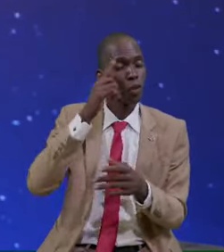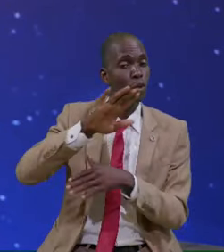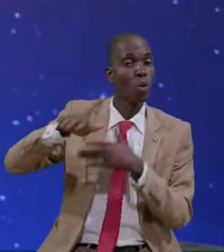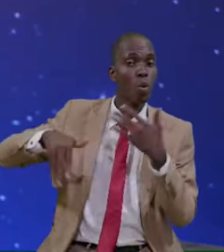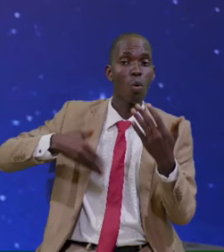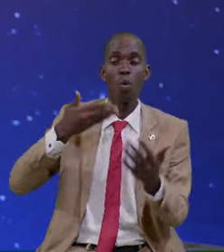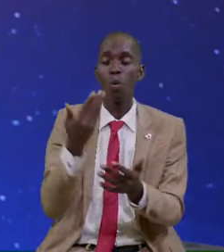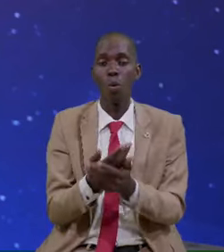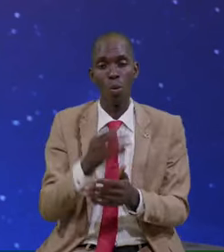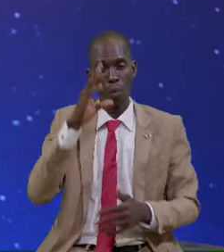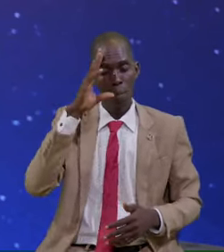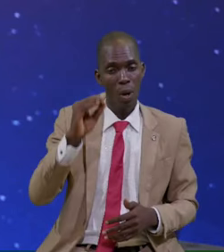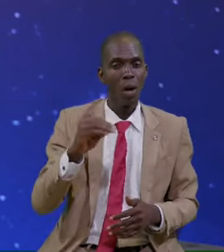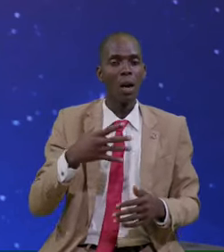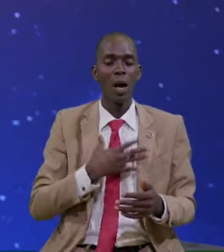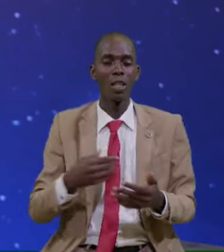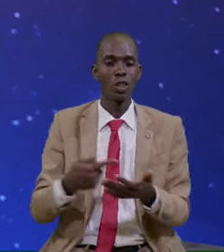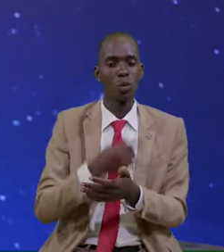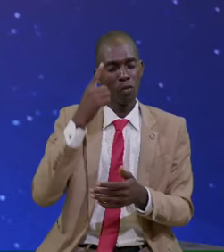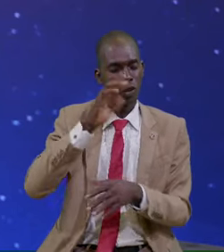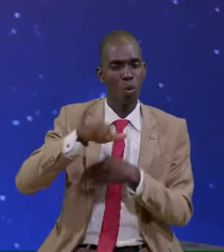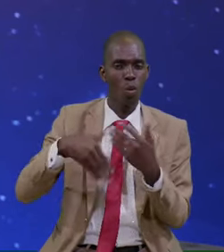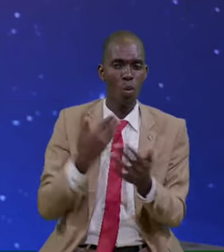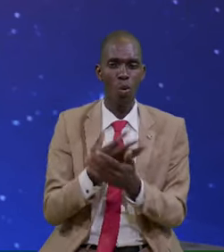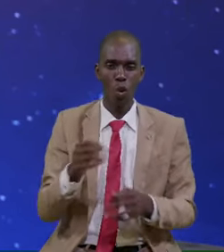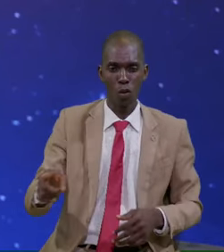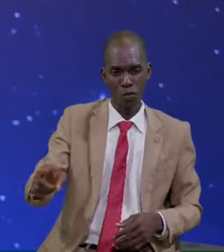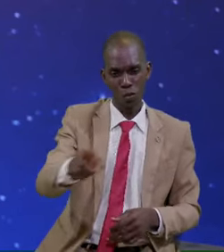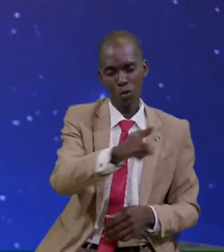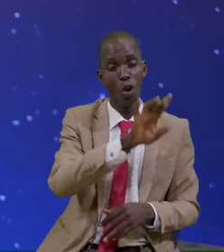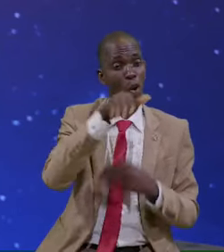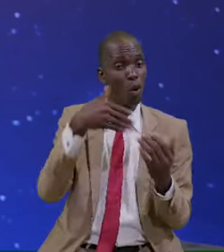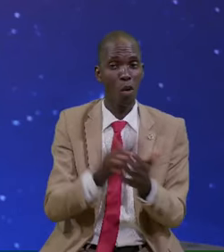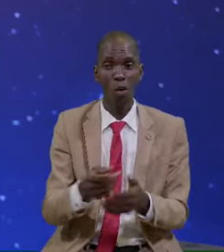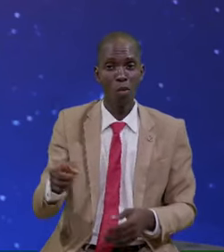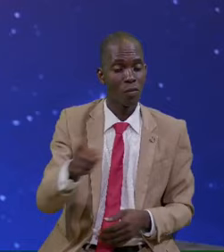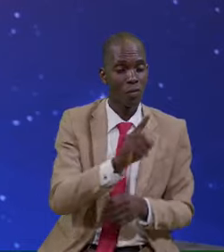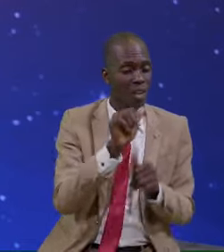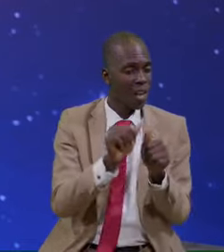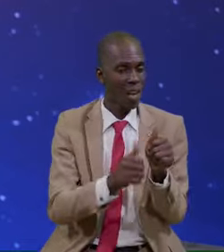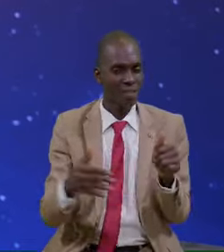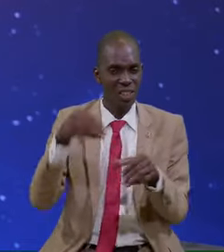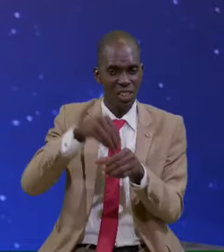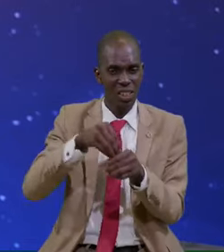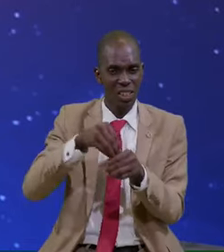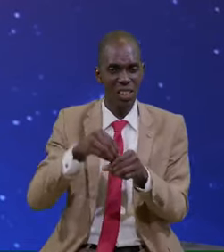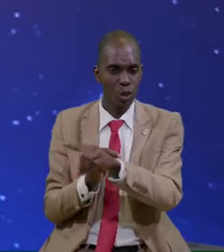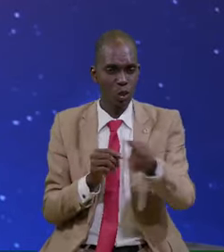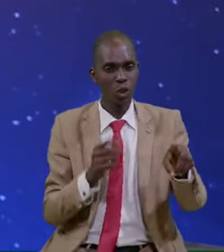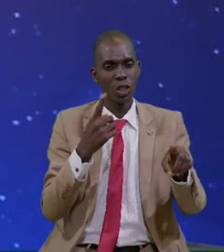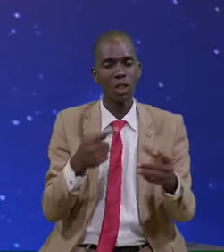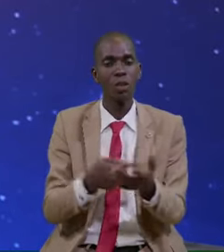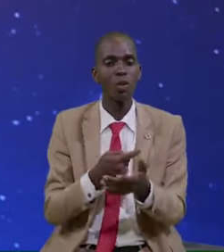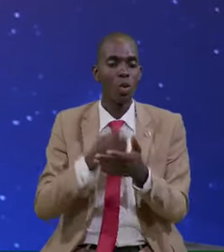the whole you. All of you. Everything inside you. the gospel will